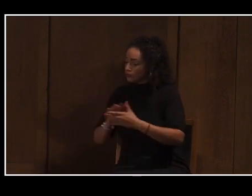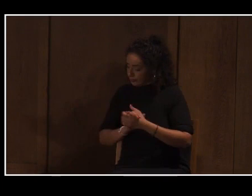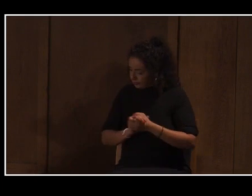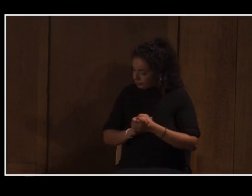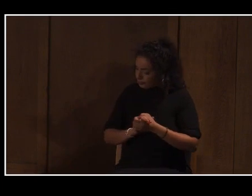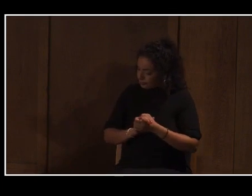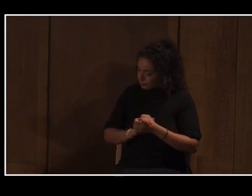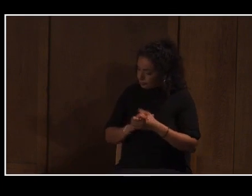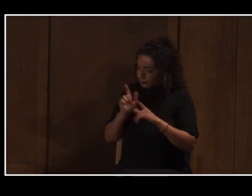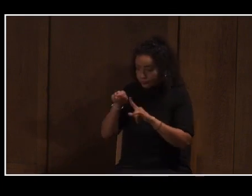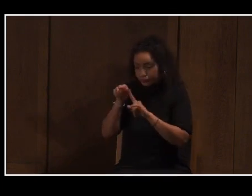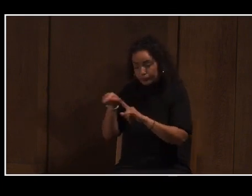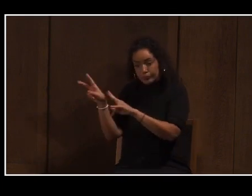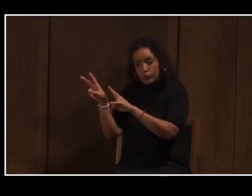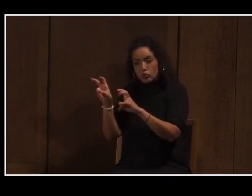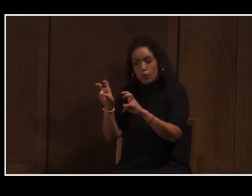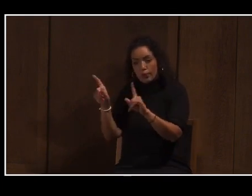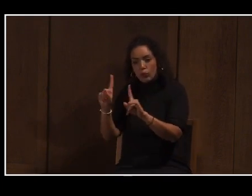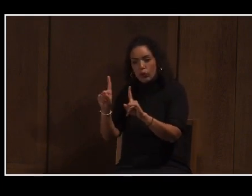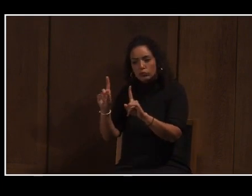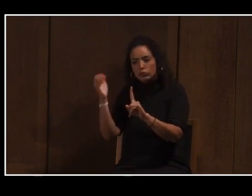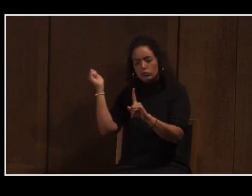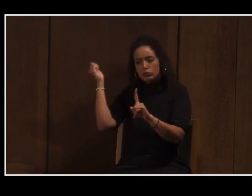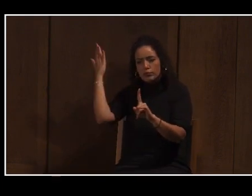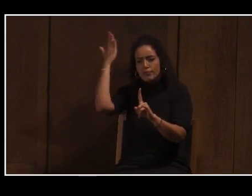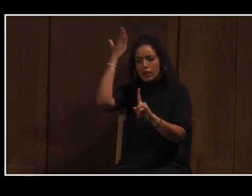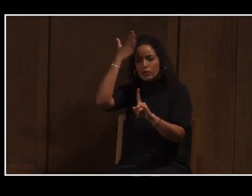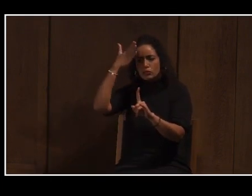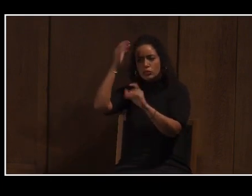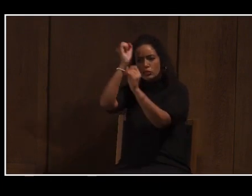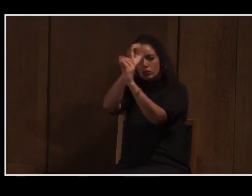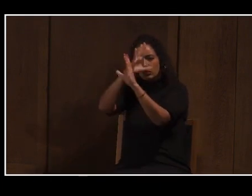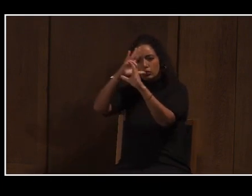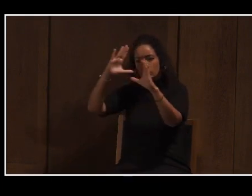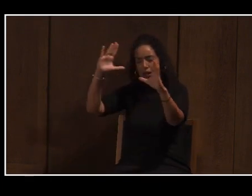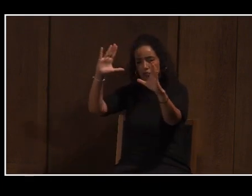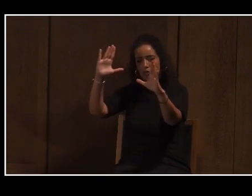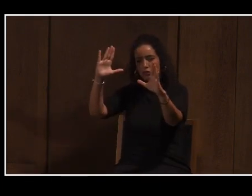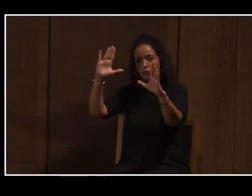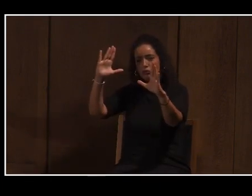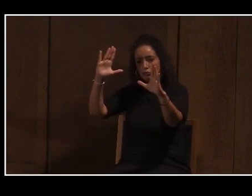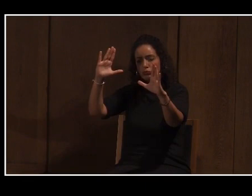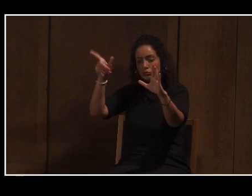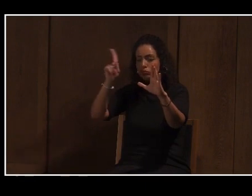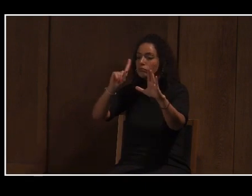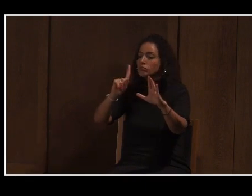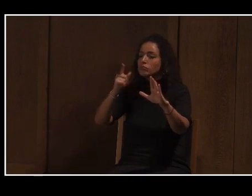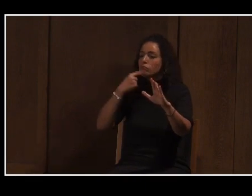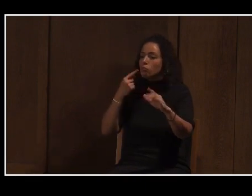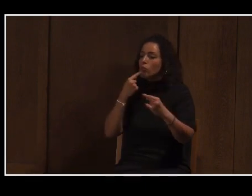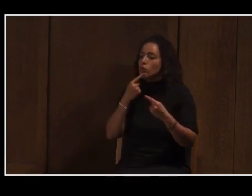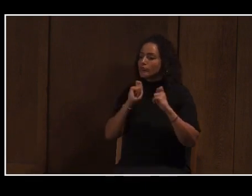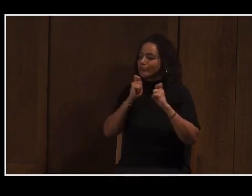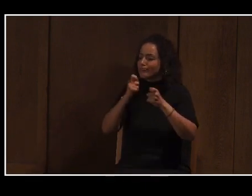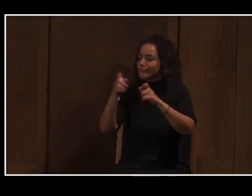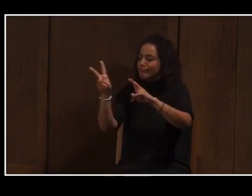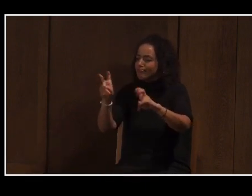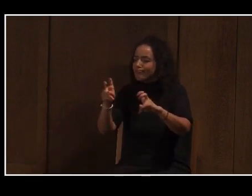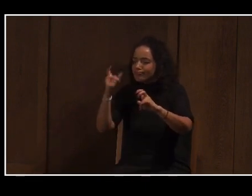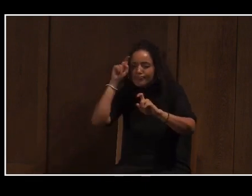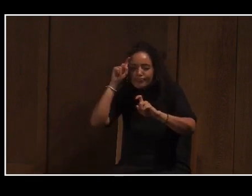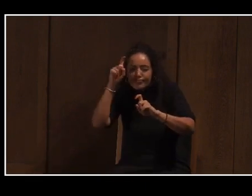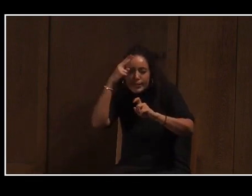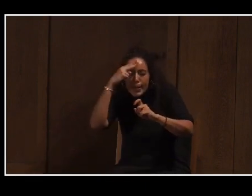the central topic about the imagination, around the question of shapeshifters. The idea that